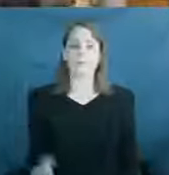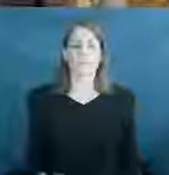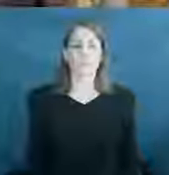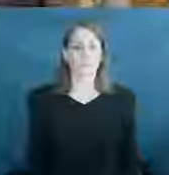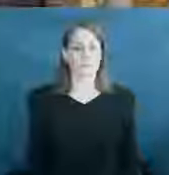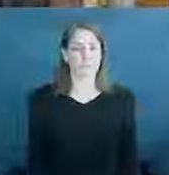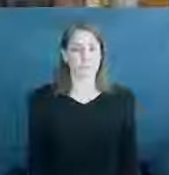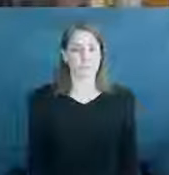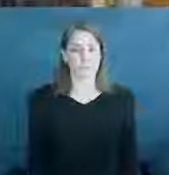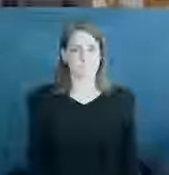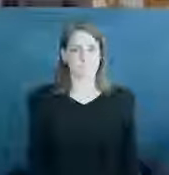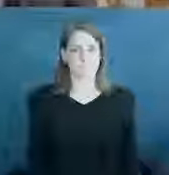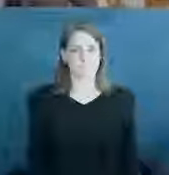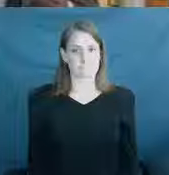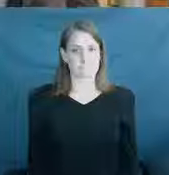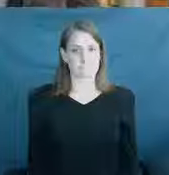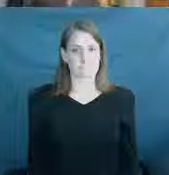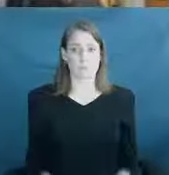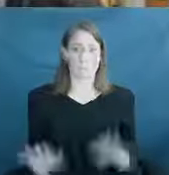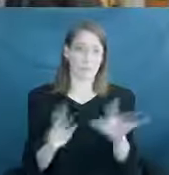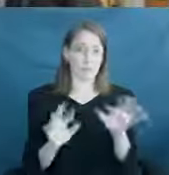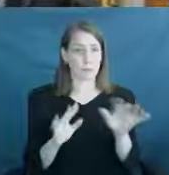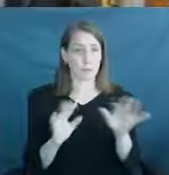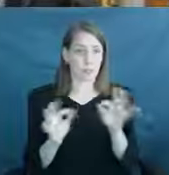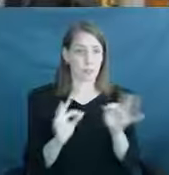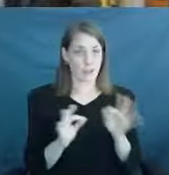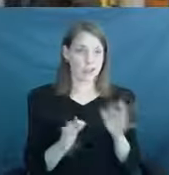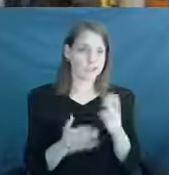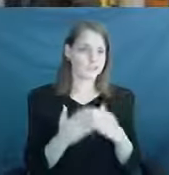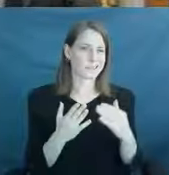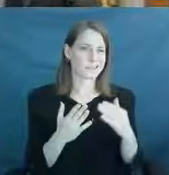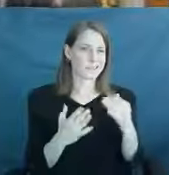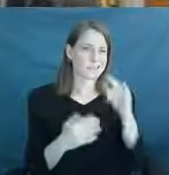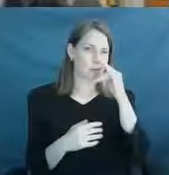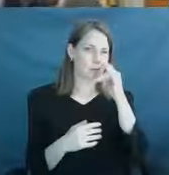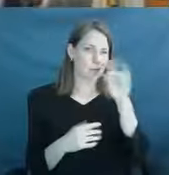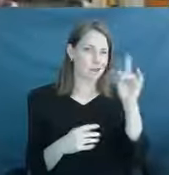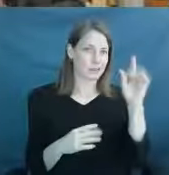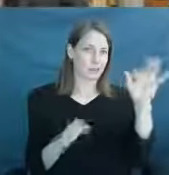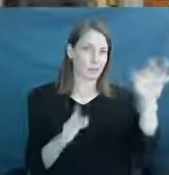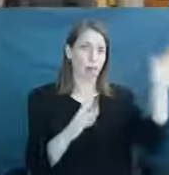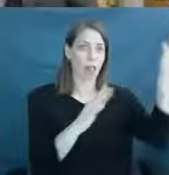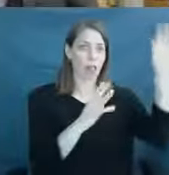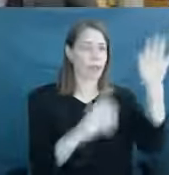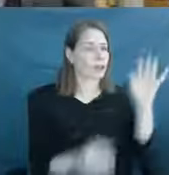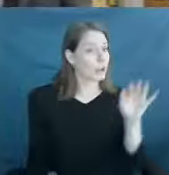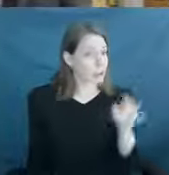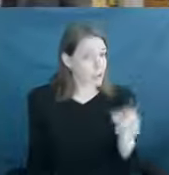Thank you, Alice. Thank you, Letitia. Thank you. Wonderful stuff. And then